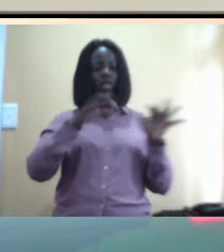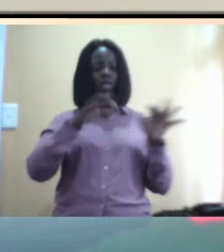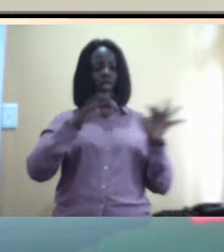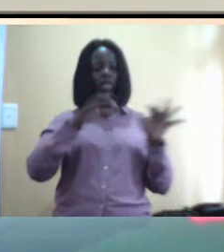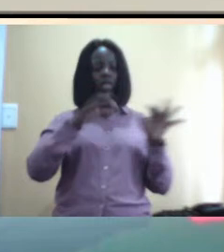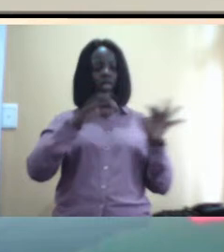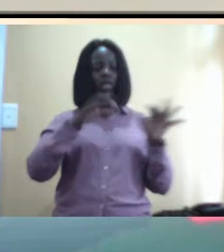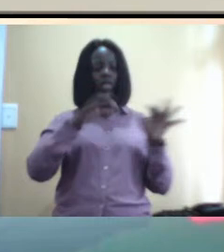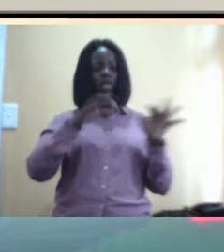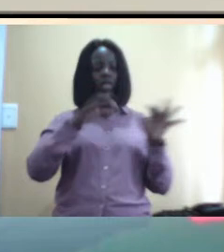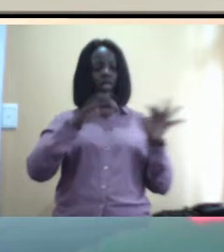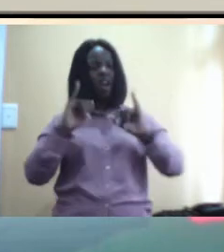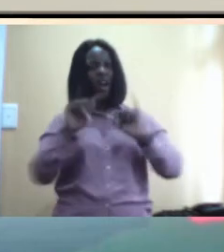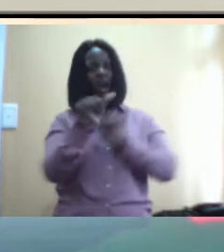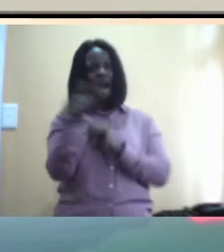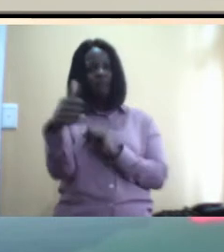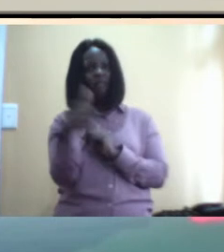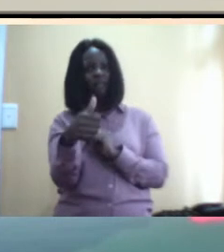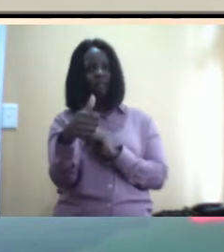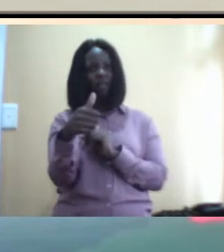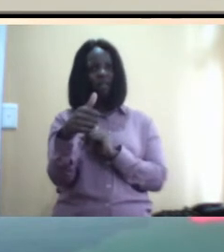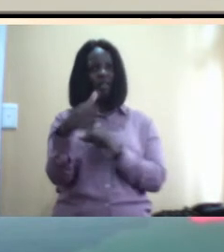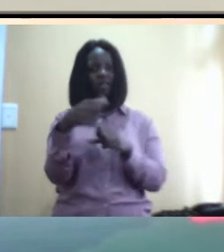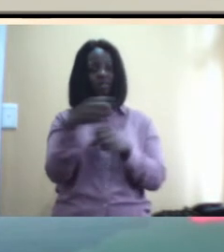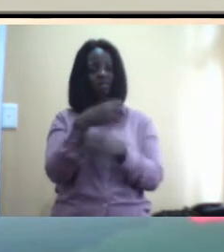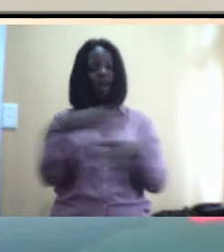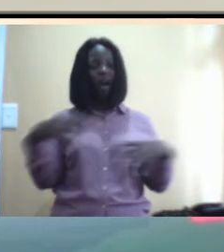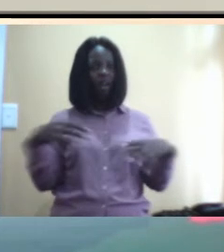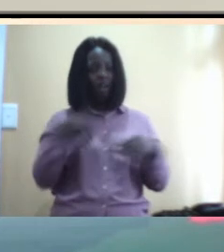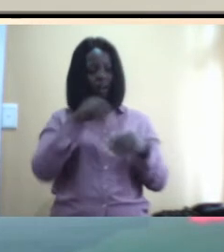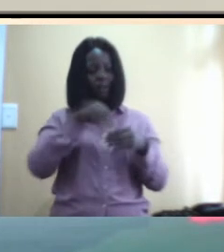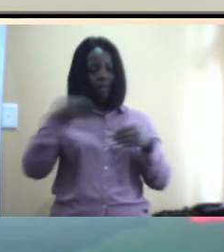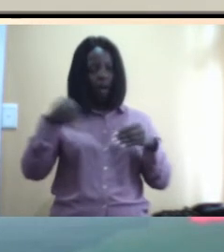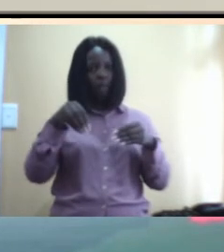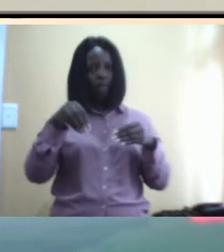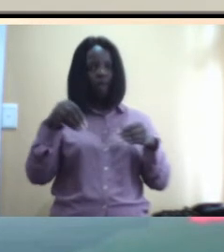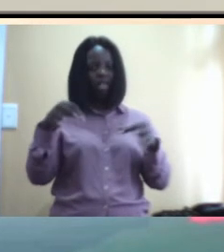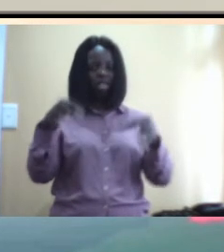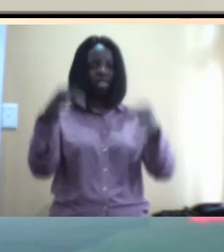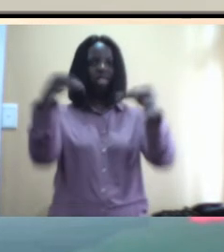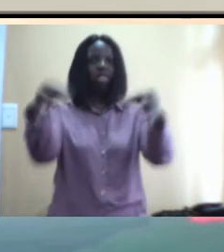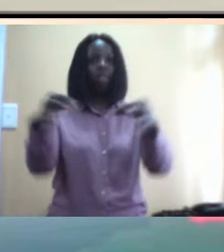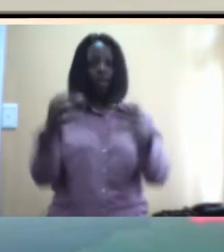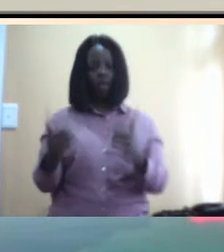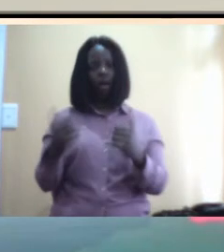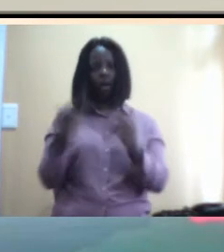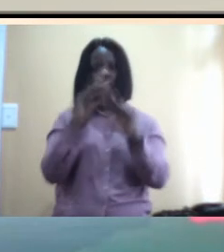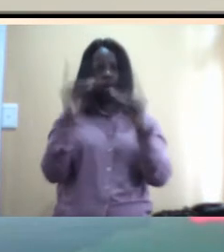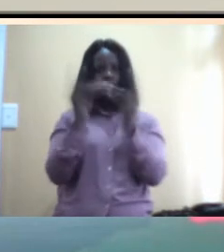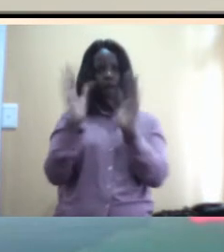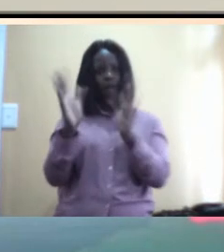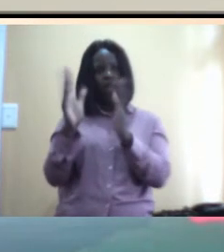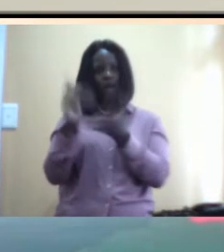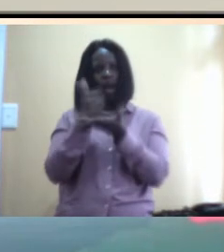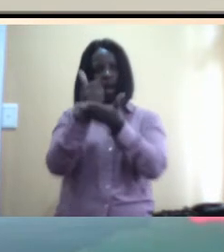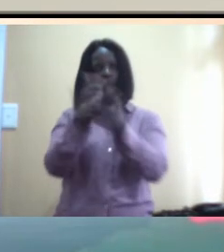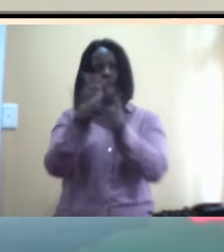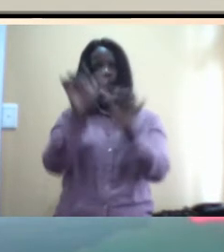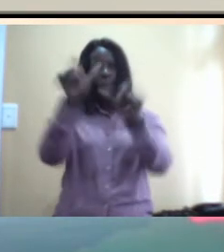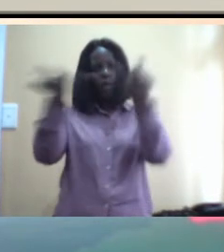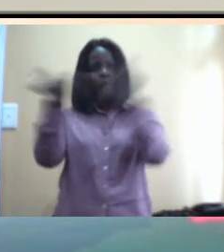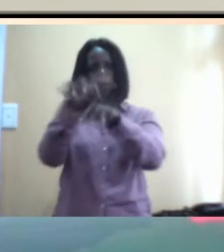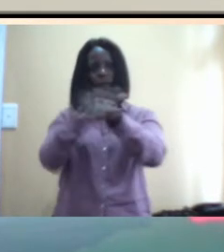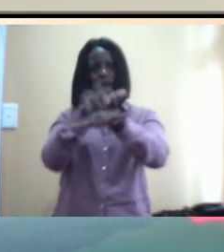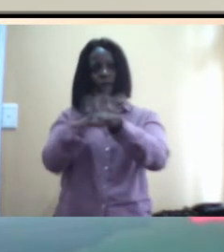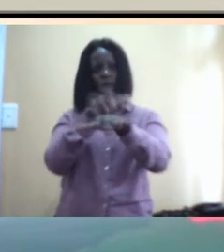and consequently the start of the planting season, the department successfully assisted farmers to